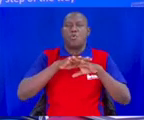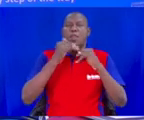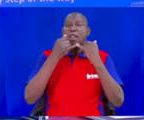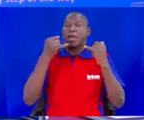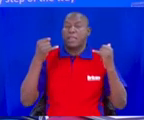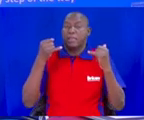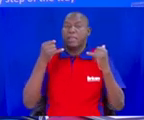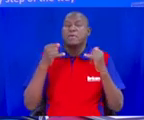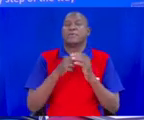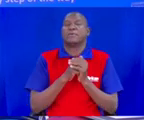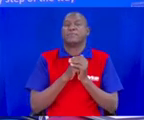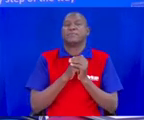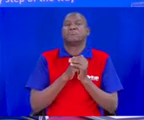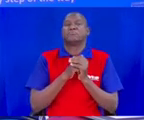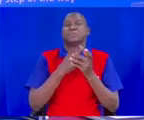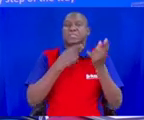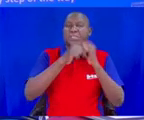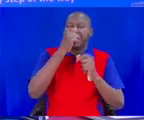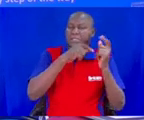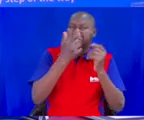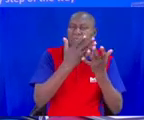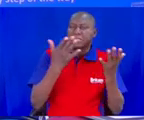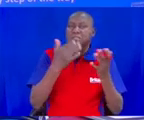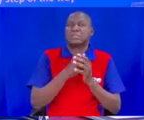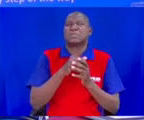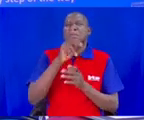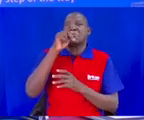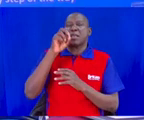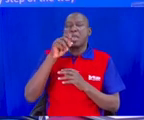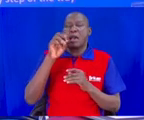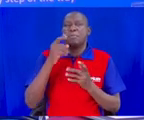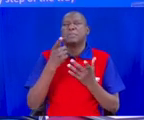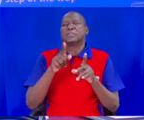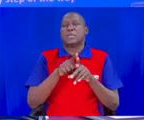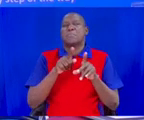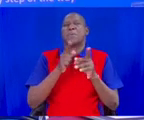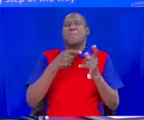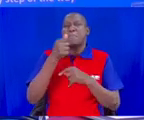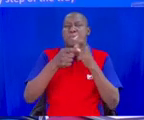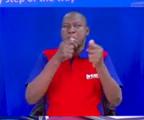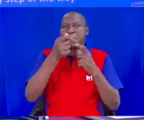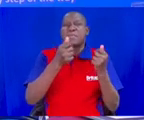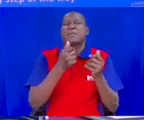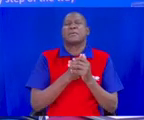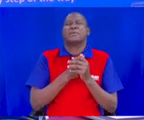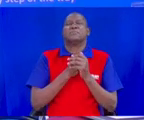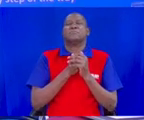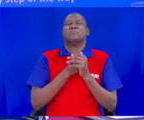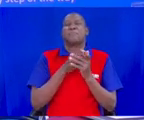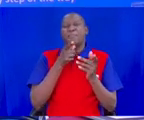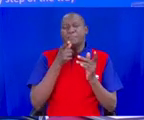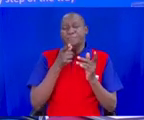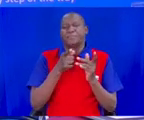whether it is in regard to sales, premium receipting, claims management, and so on and so forth, all of that is working as it